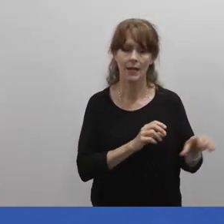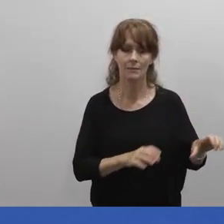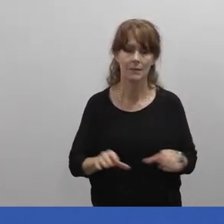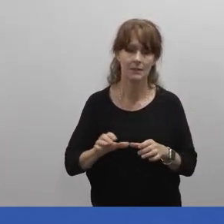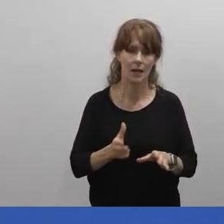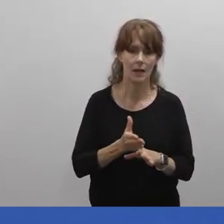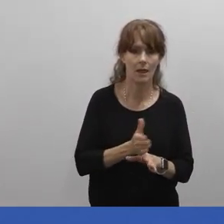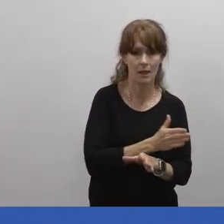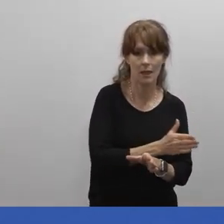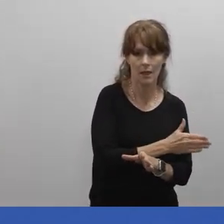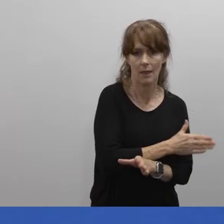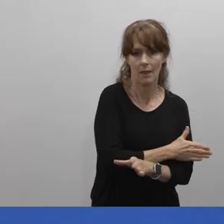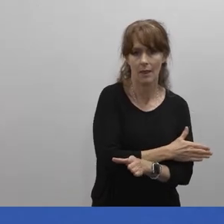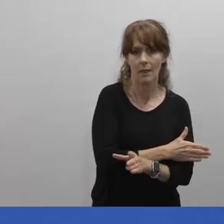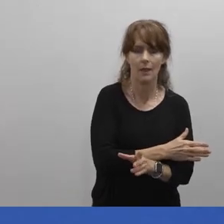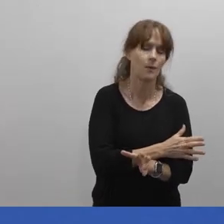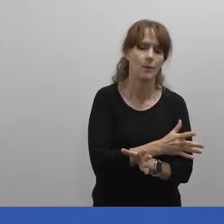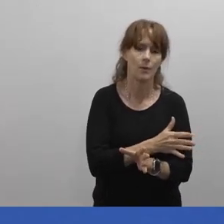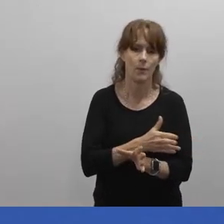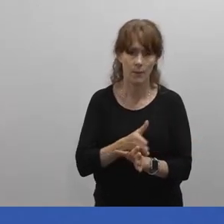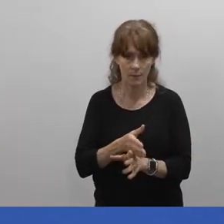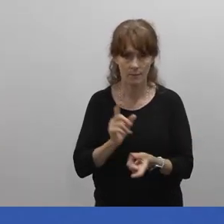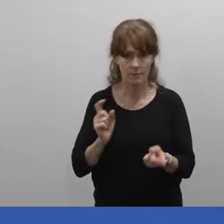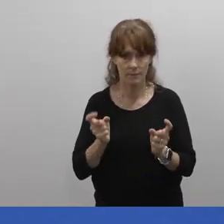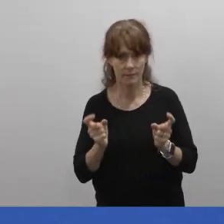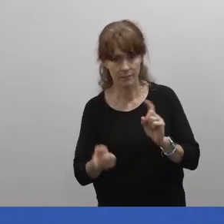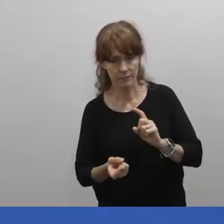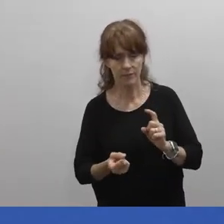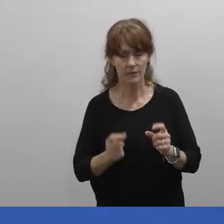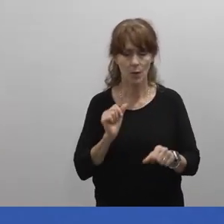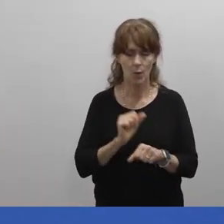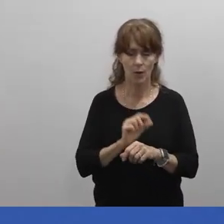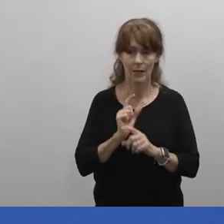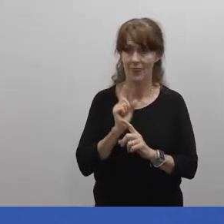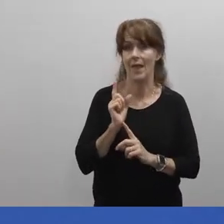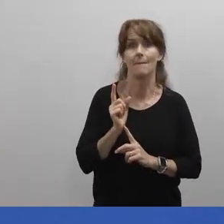had to be truncated to focus on students in the moment.